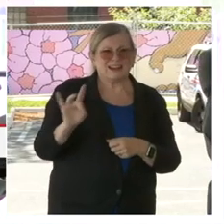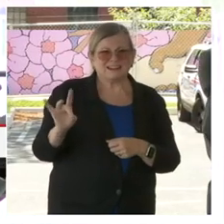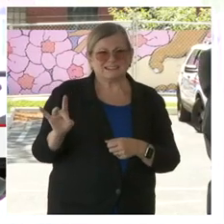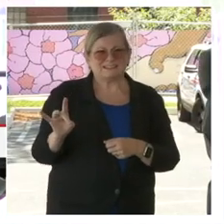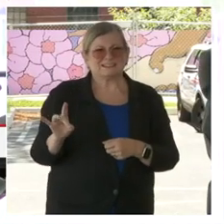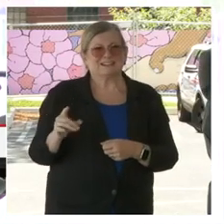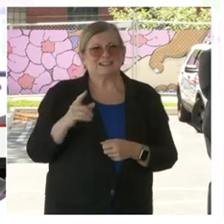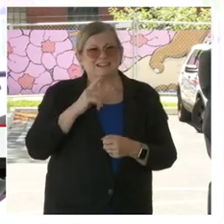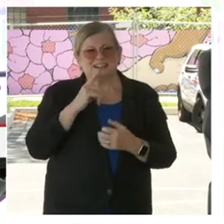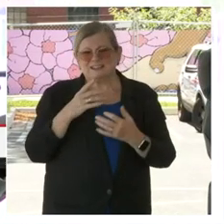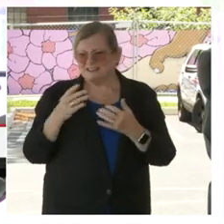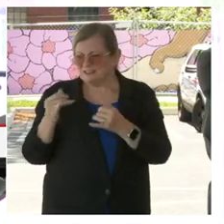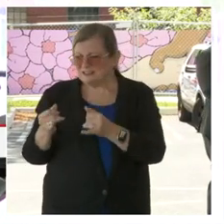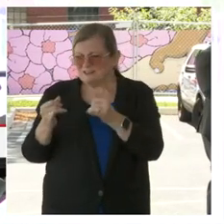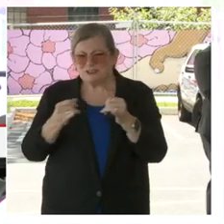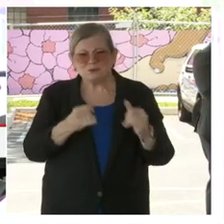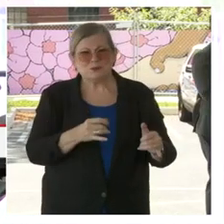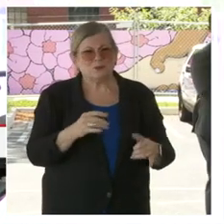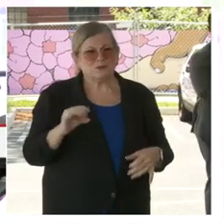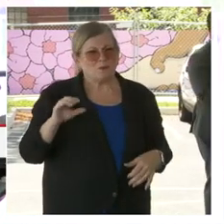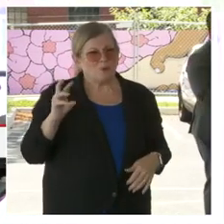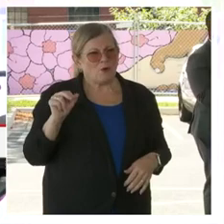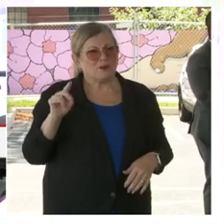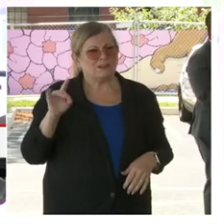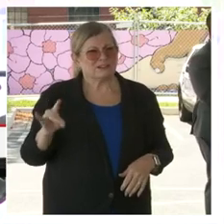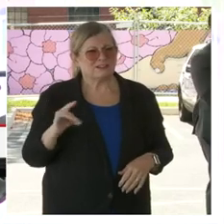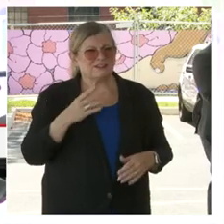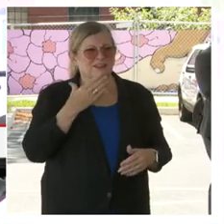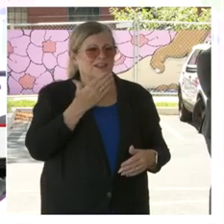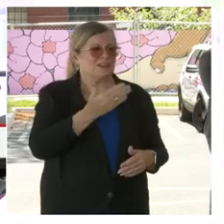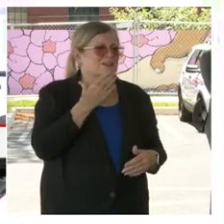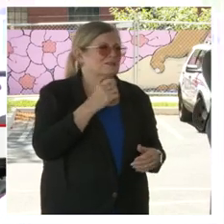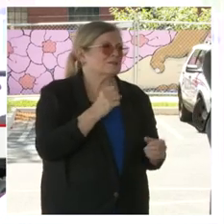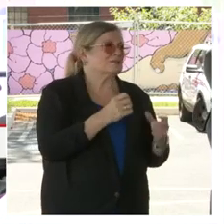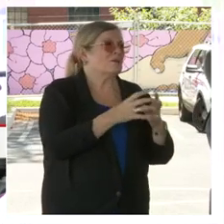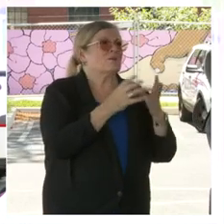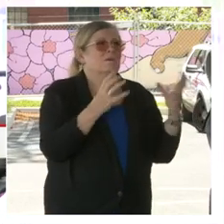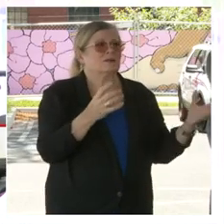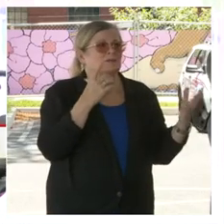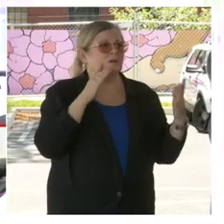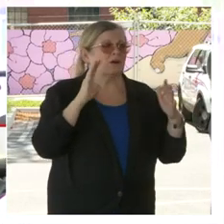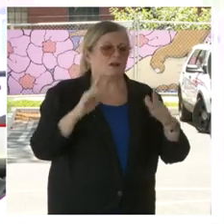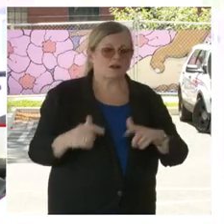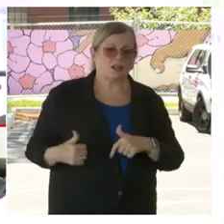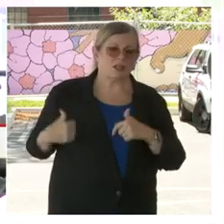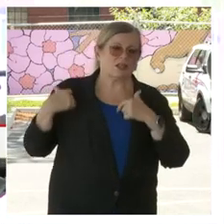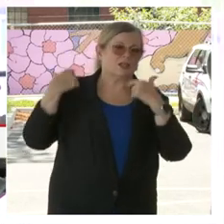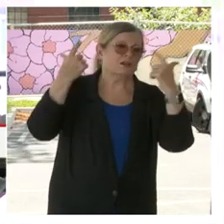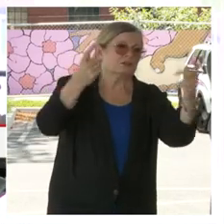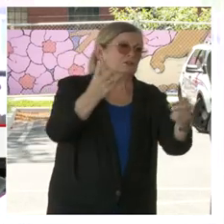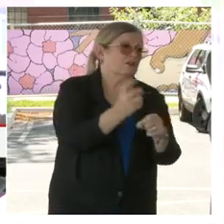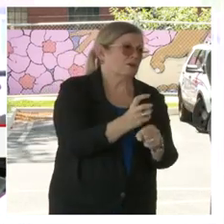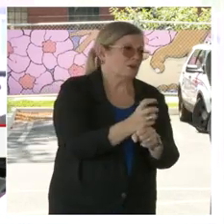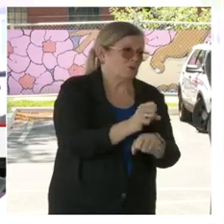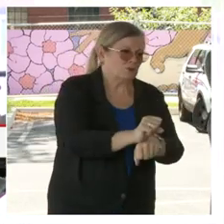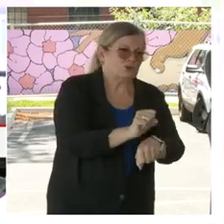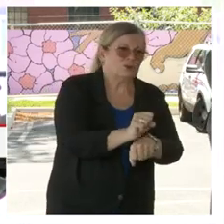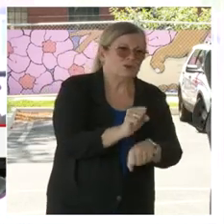new nonprofit, man. I appreciate you. I love you, man. I appreciate the work you're doing right here in our hometown, right here in our community. Thank you.